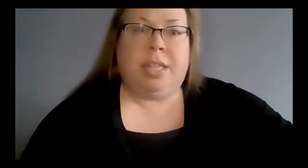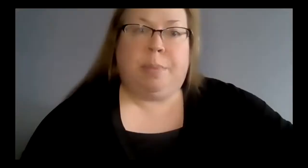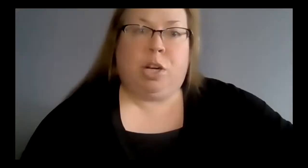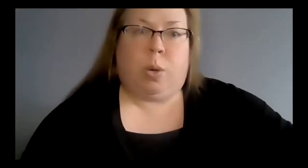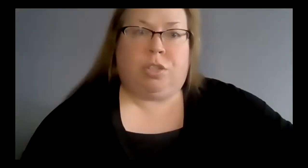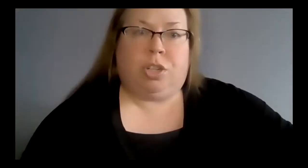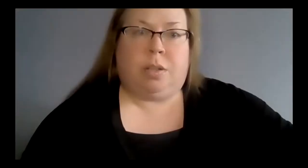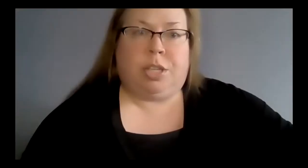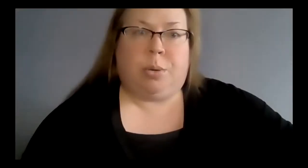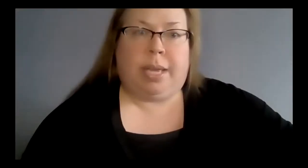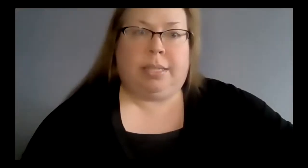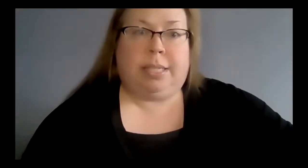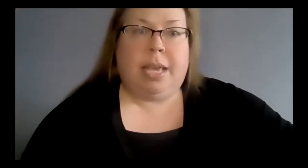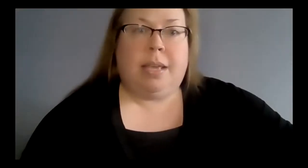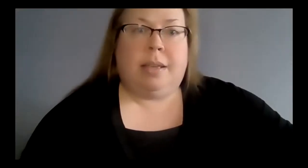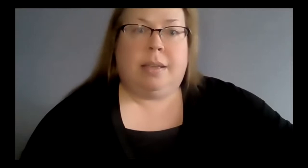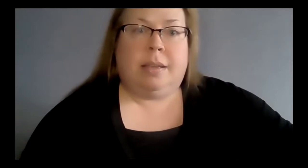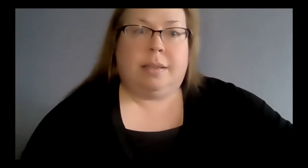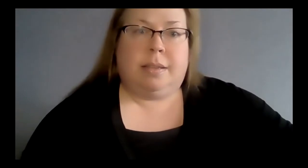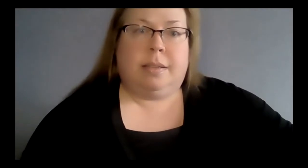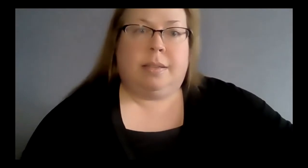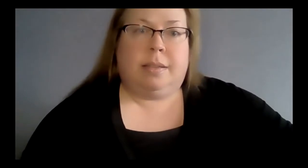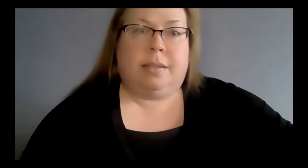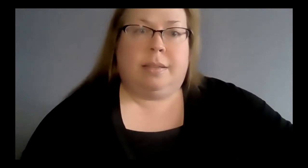Well, I think the bigger question also is,